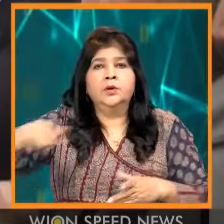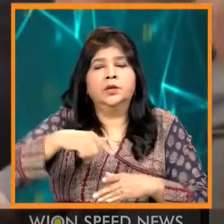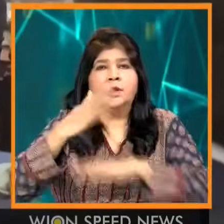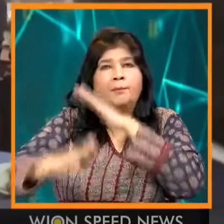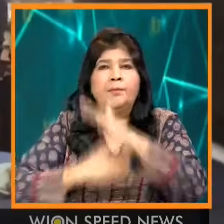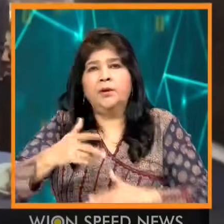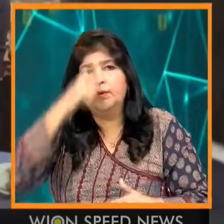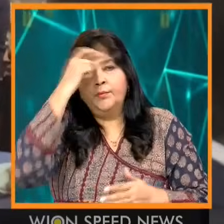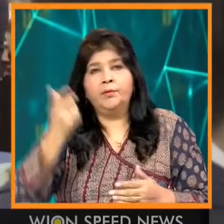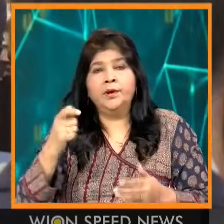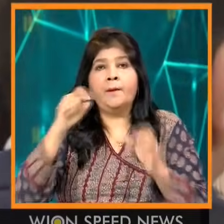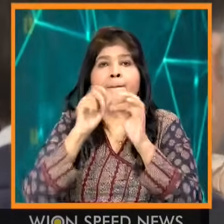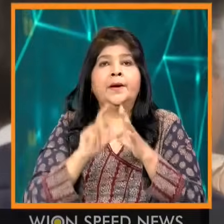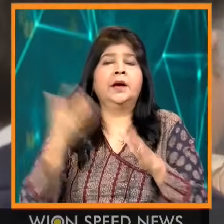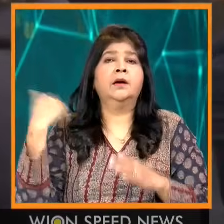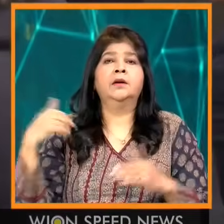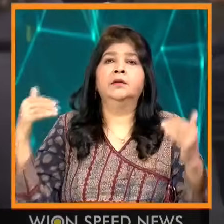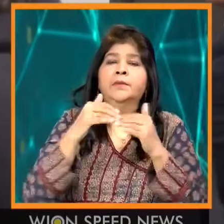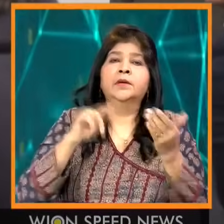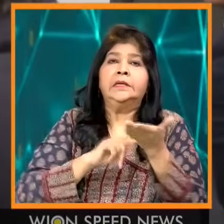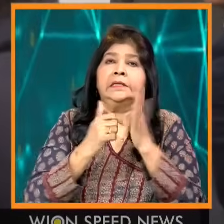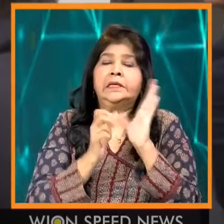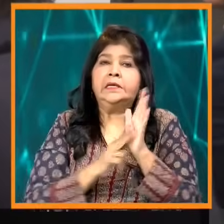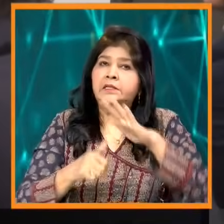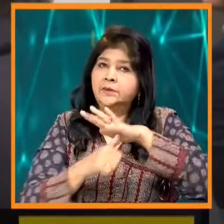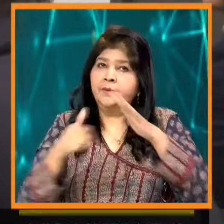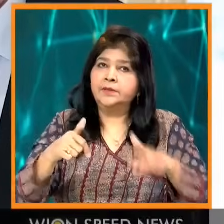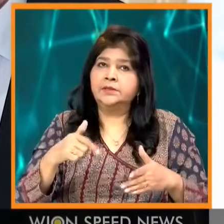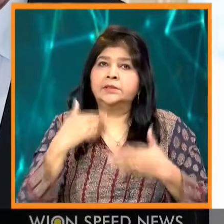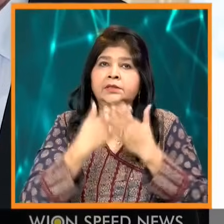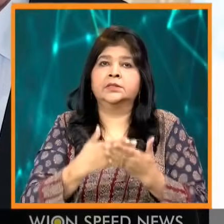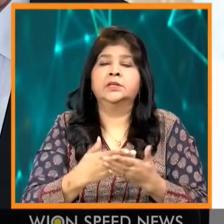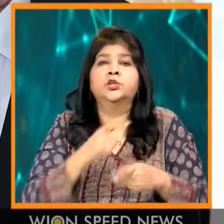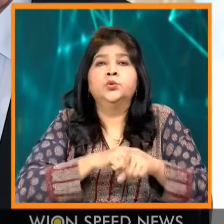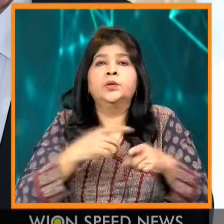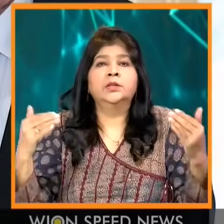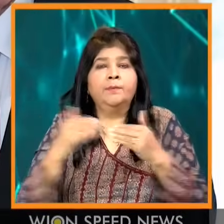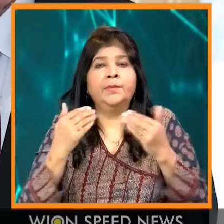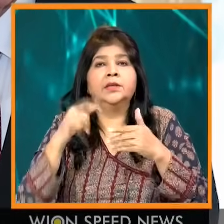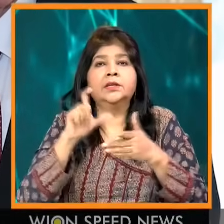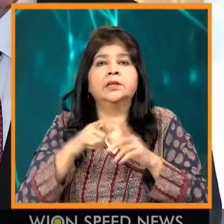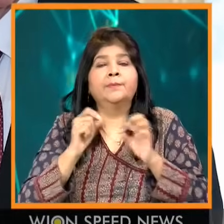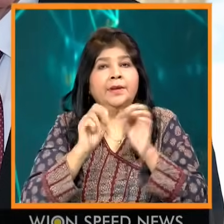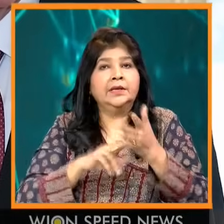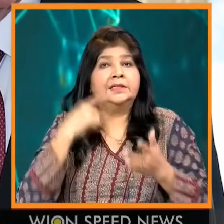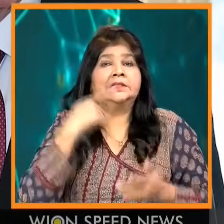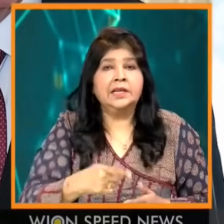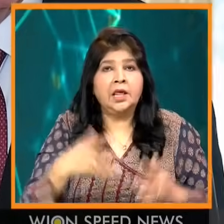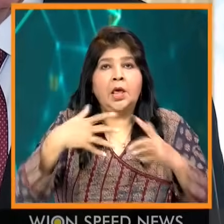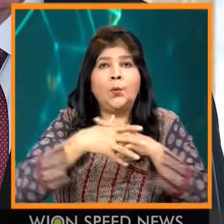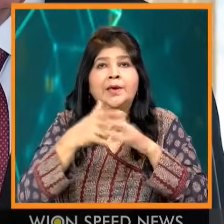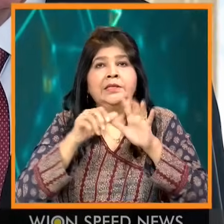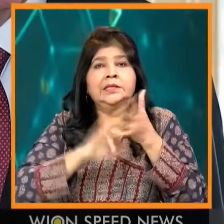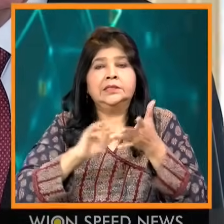region. And Blinken had earlier met Turkish President Recep Tayyip Erdogan. And during the meet, Blinken stressed that West Asian